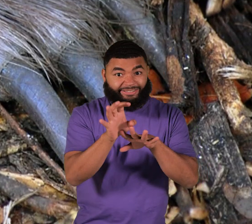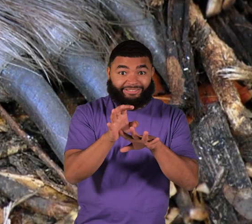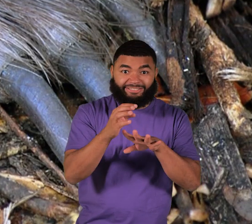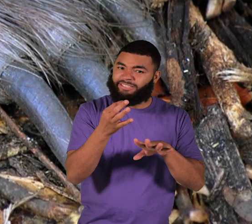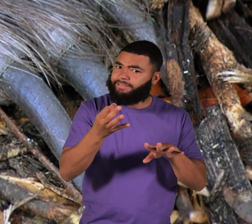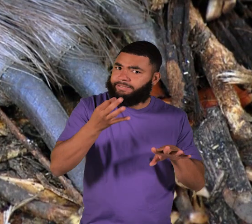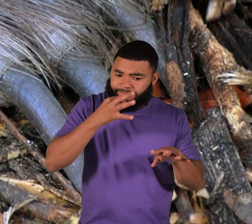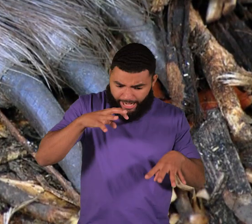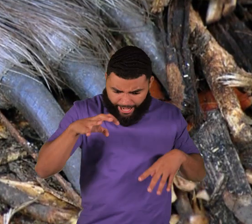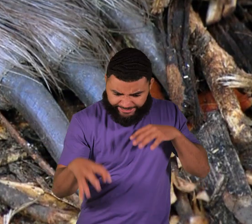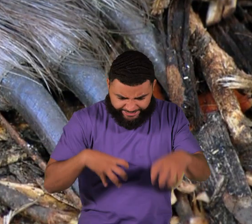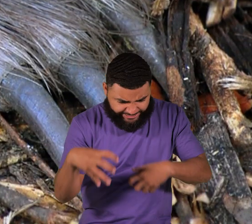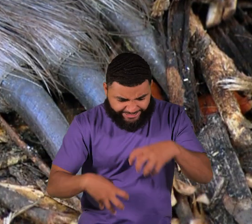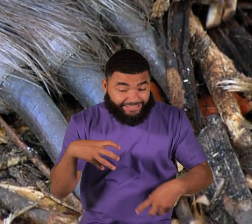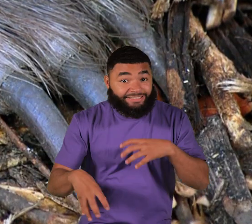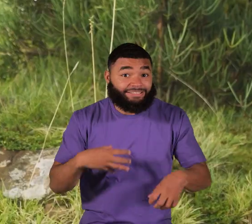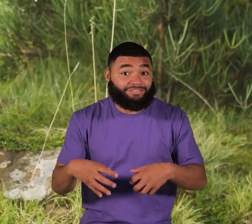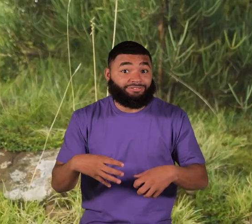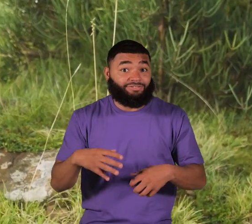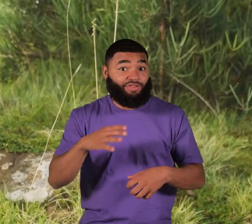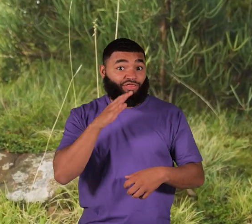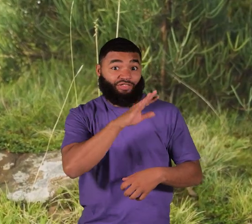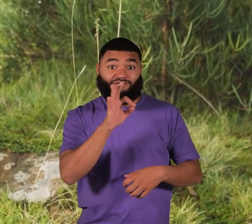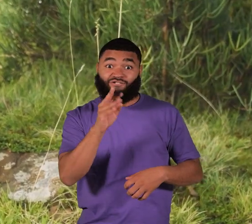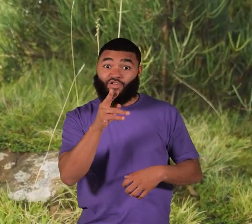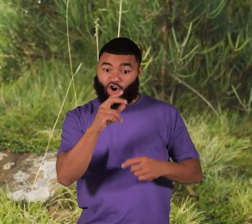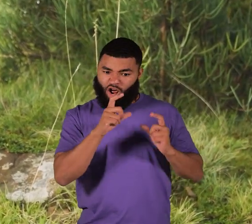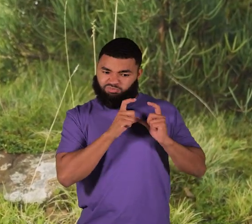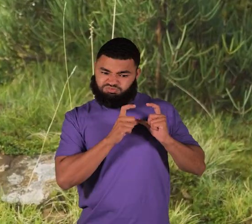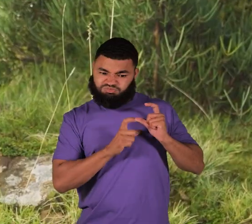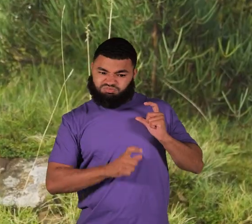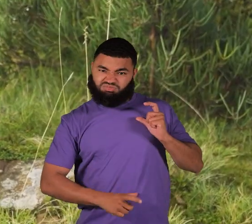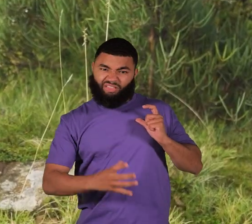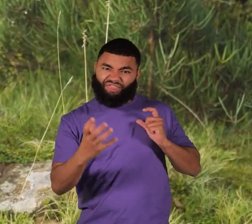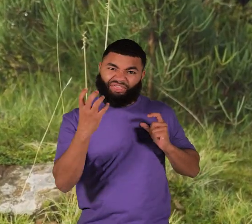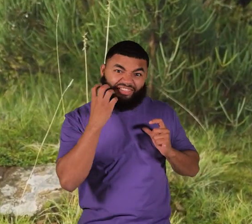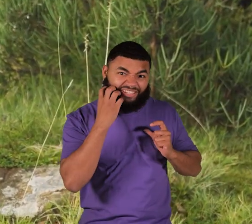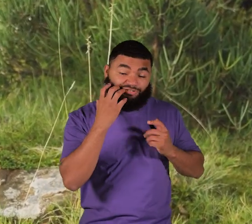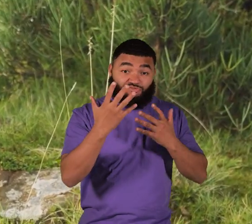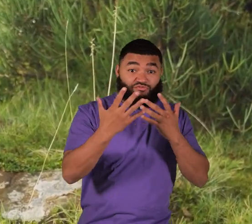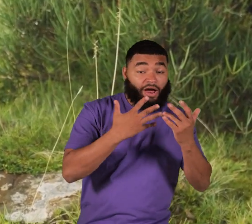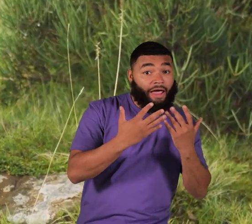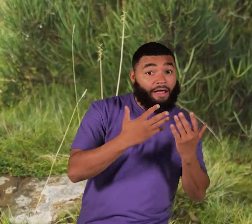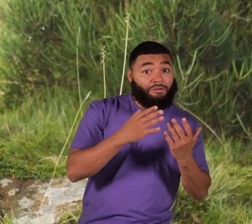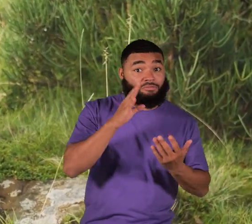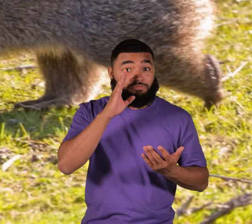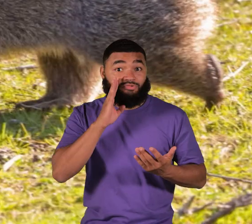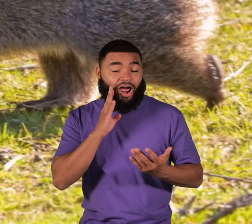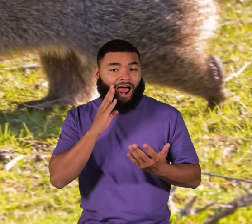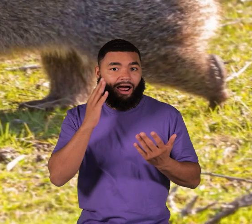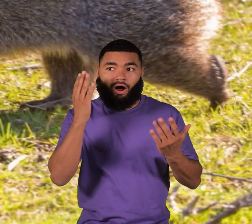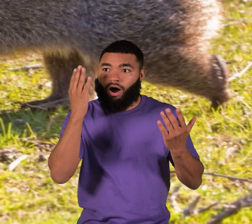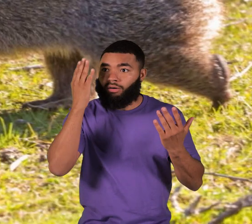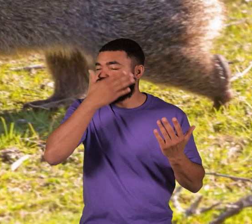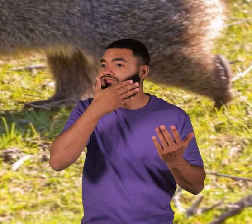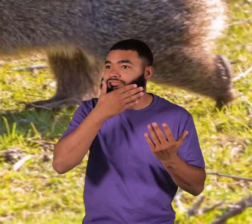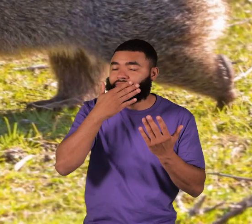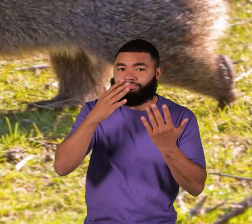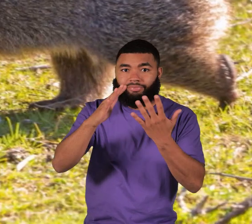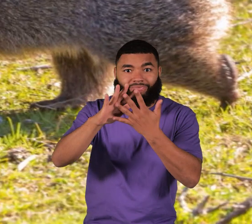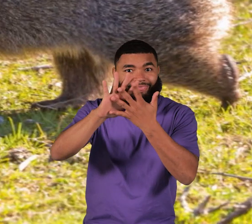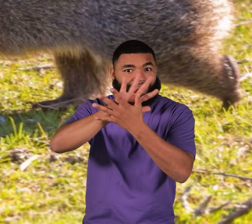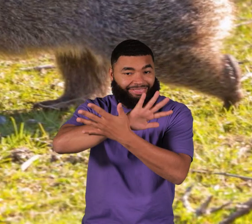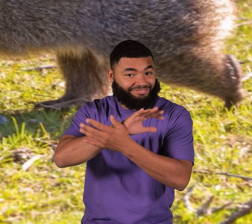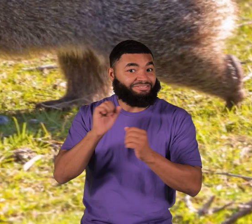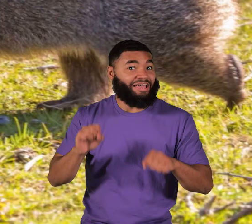making them excellent diggers. Their fur is thick and coarse, ranging from gray to brown, which helps them blend